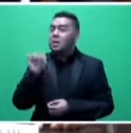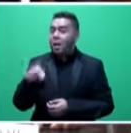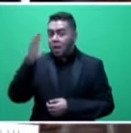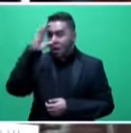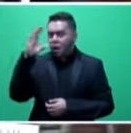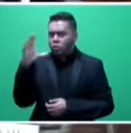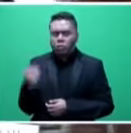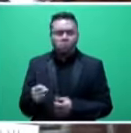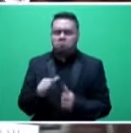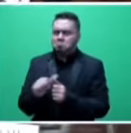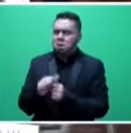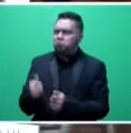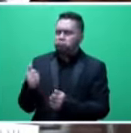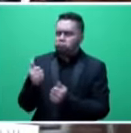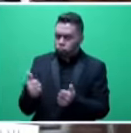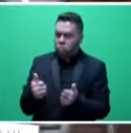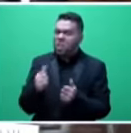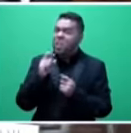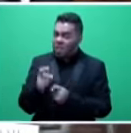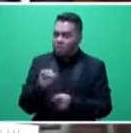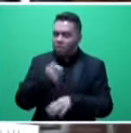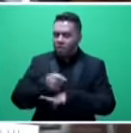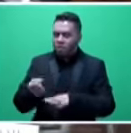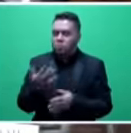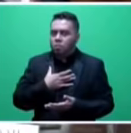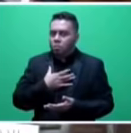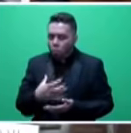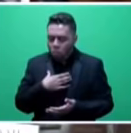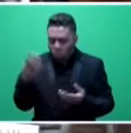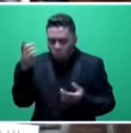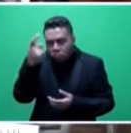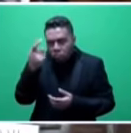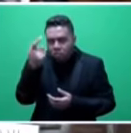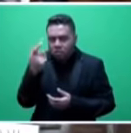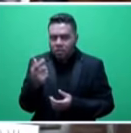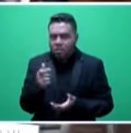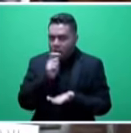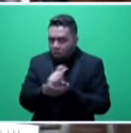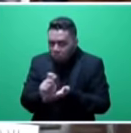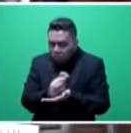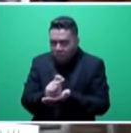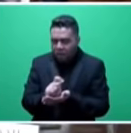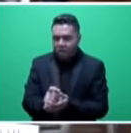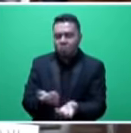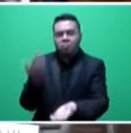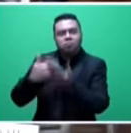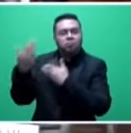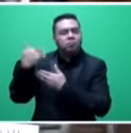would have been far better off if the government was more diligent and accountable in the recent